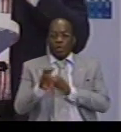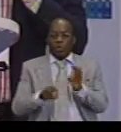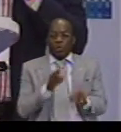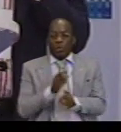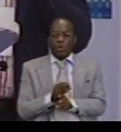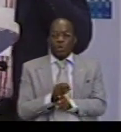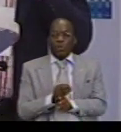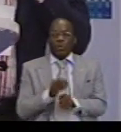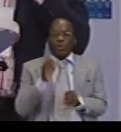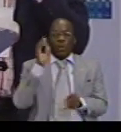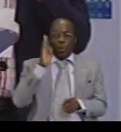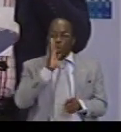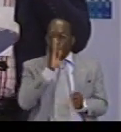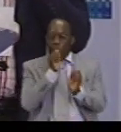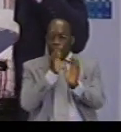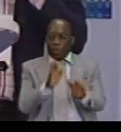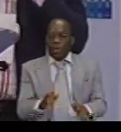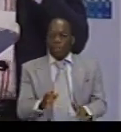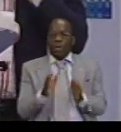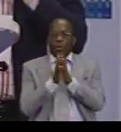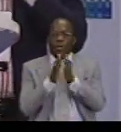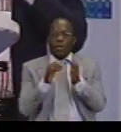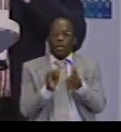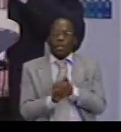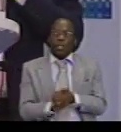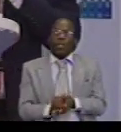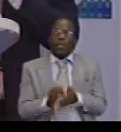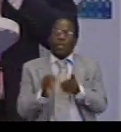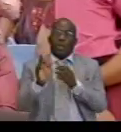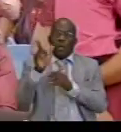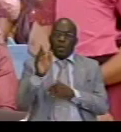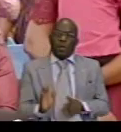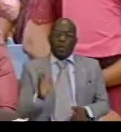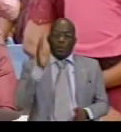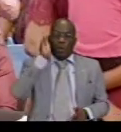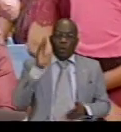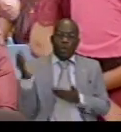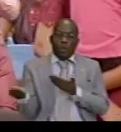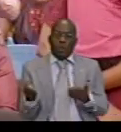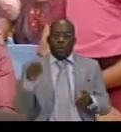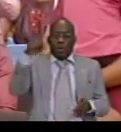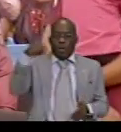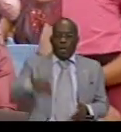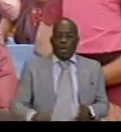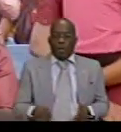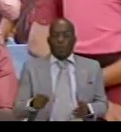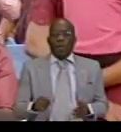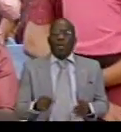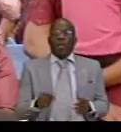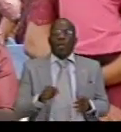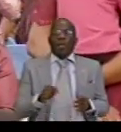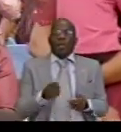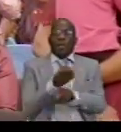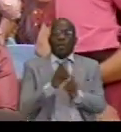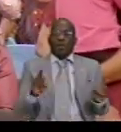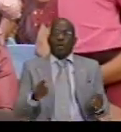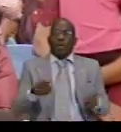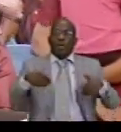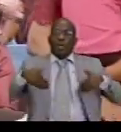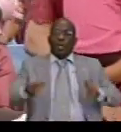Let's pray that the Lord will bring down deliverance. Pray now. Oh, let anointing be upon him.